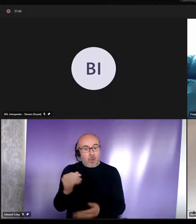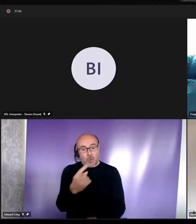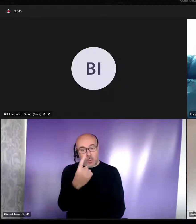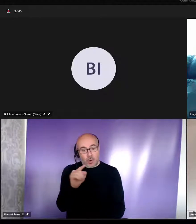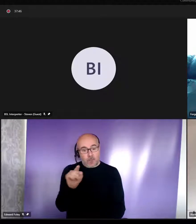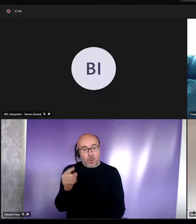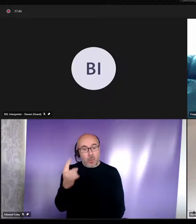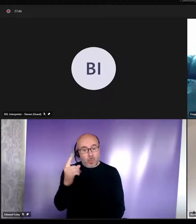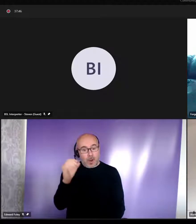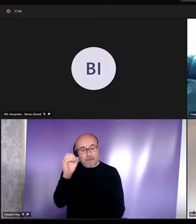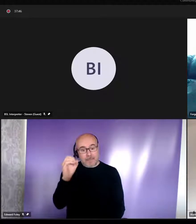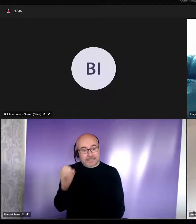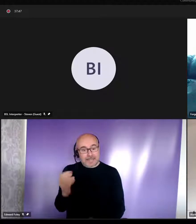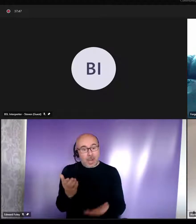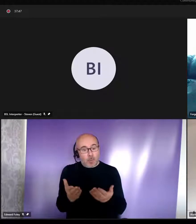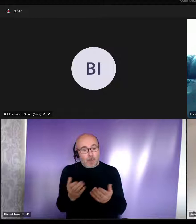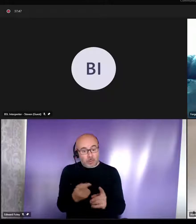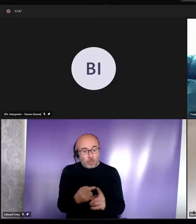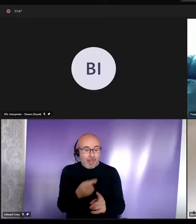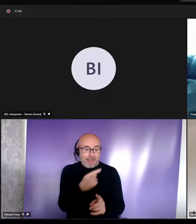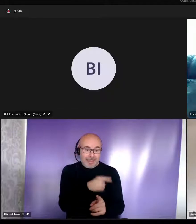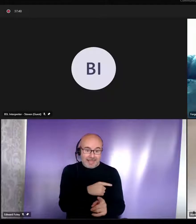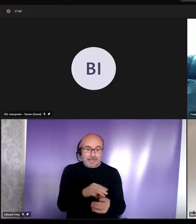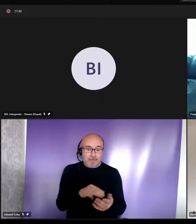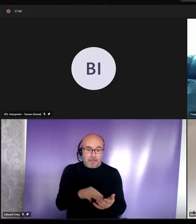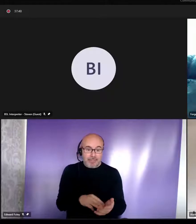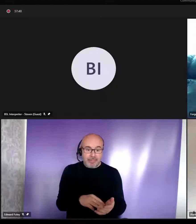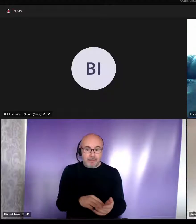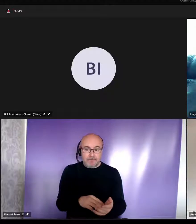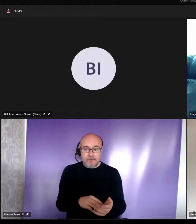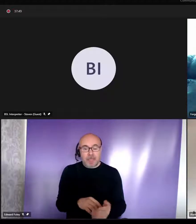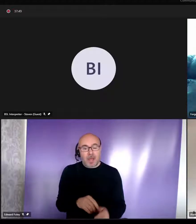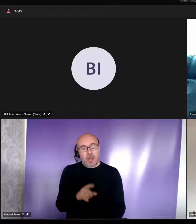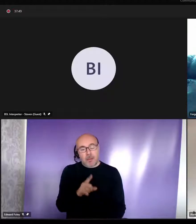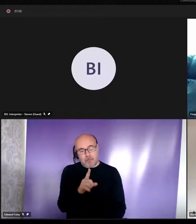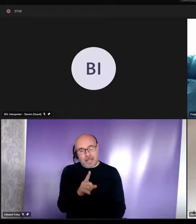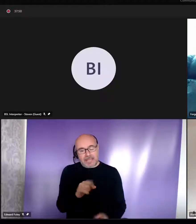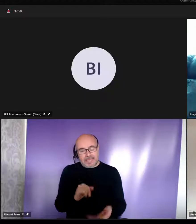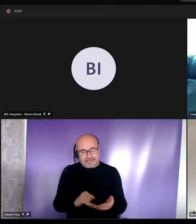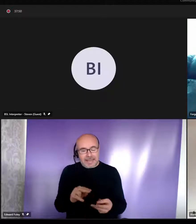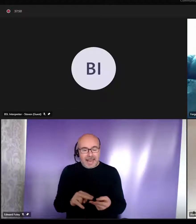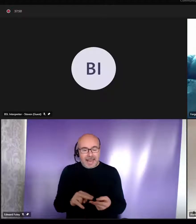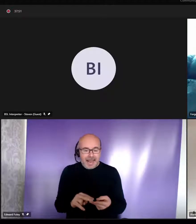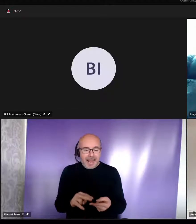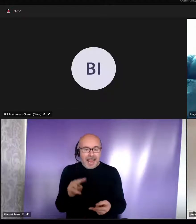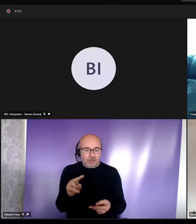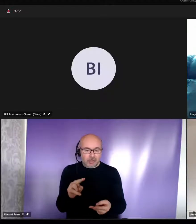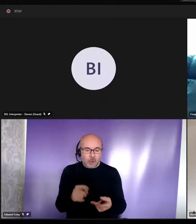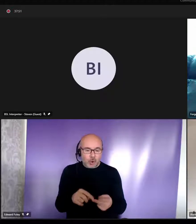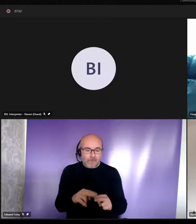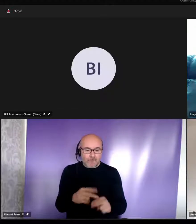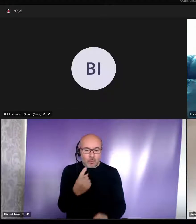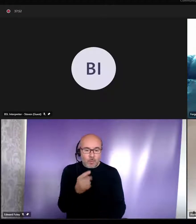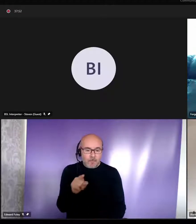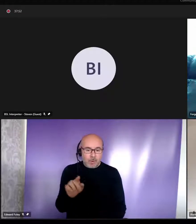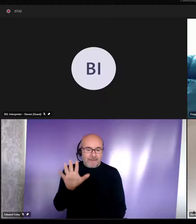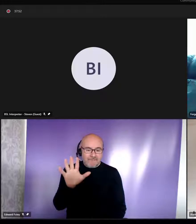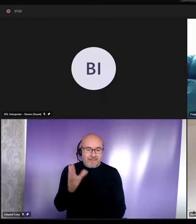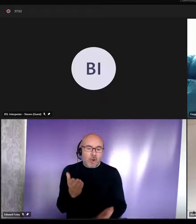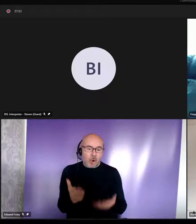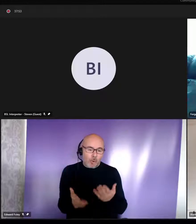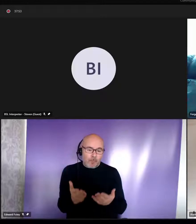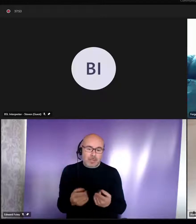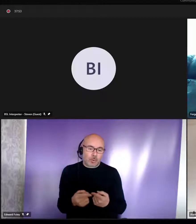compared to the previous month, although it is an increase of 1.5% when compared to last year.